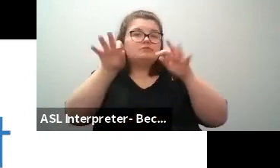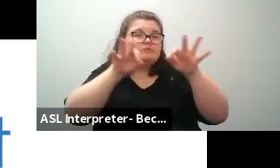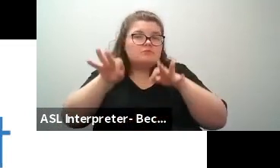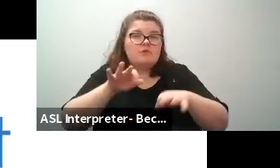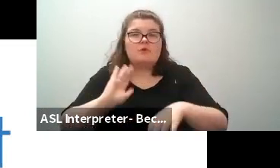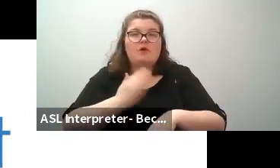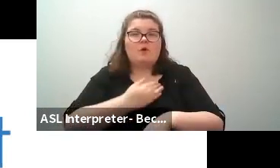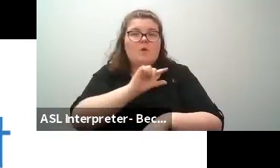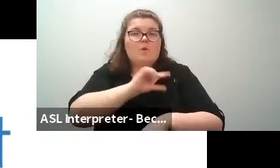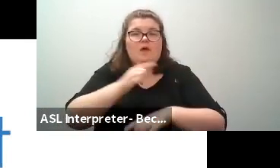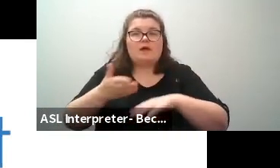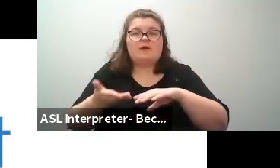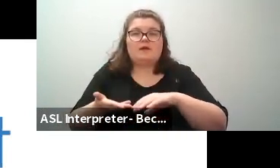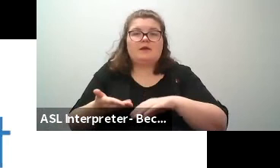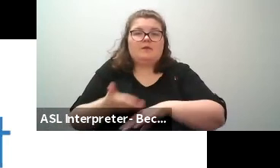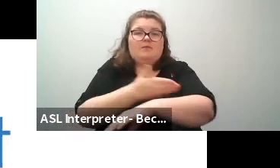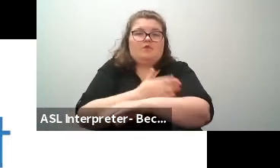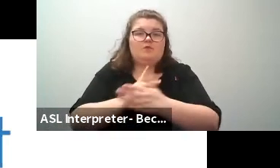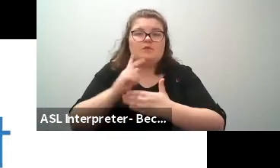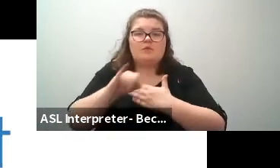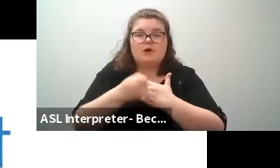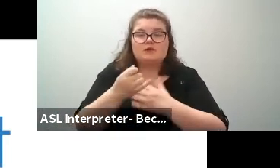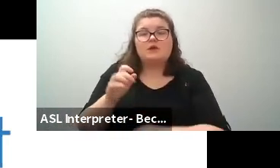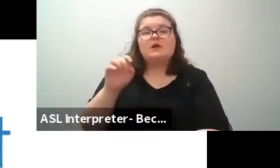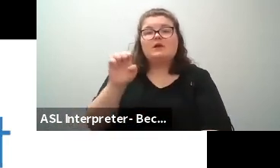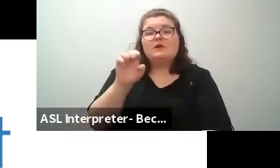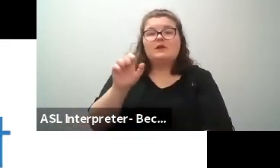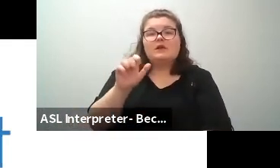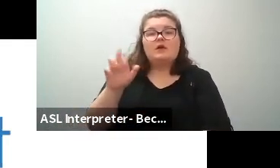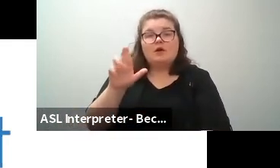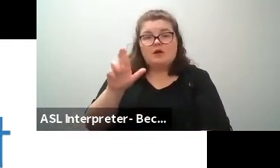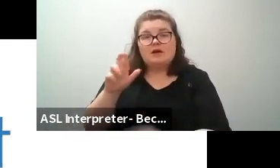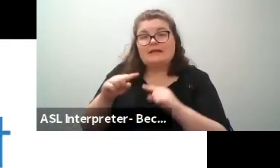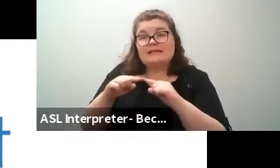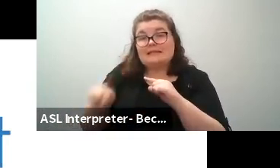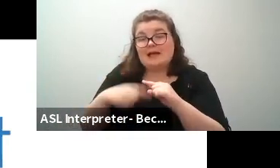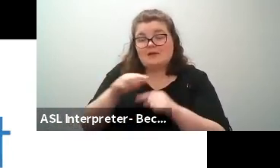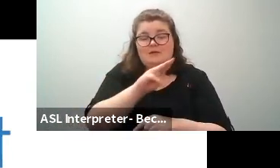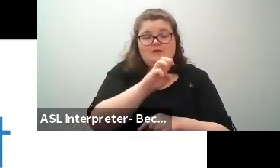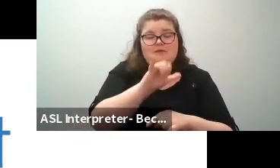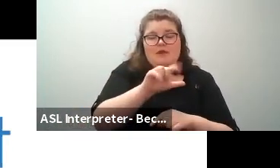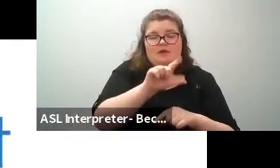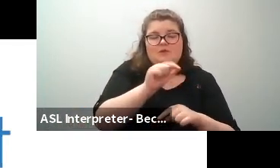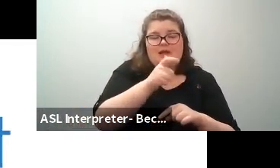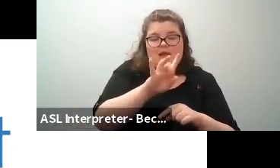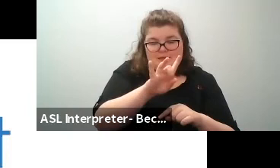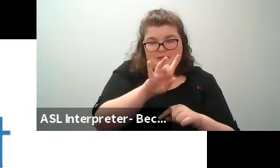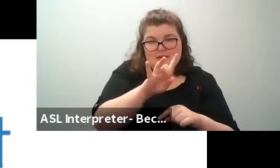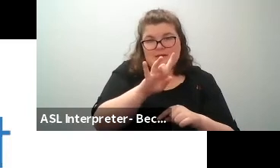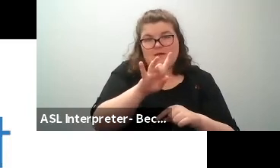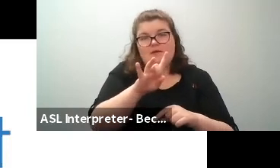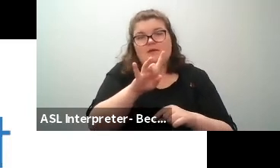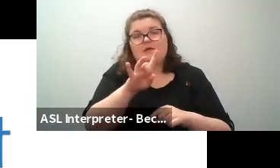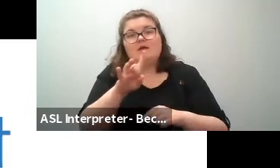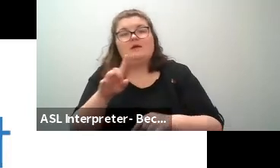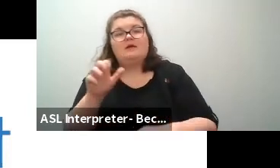improvement project. The emergency department initial PDSA cycle was May of 2018. In August, we finished with our